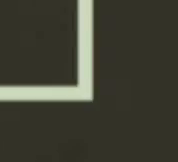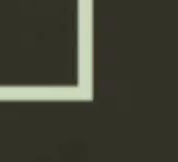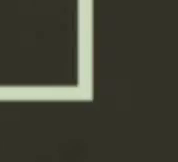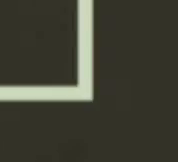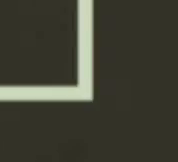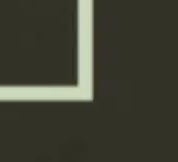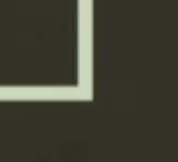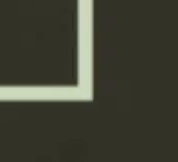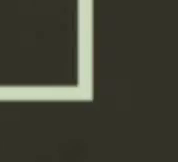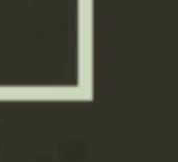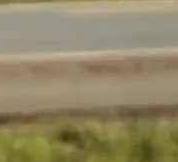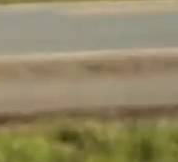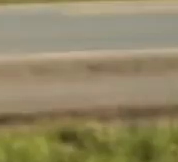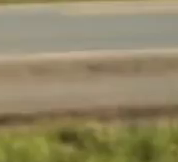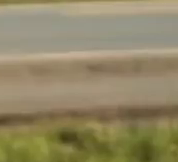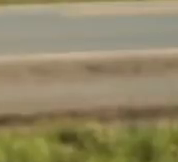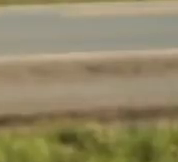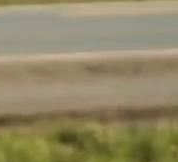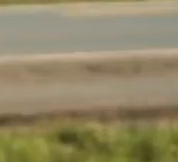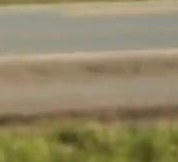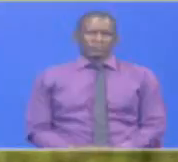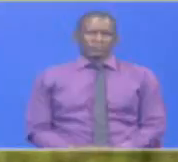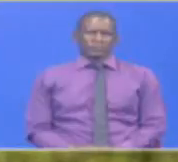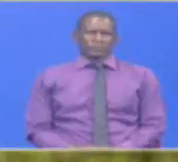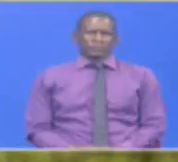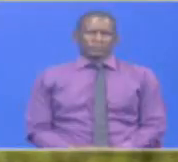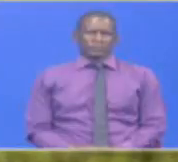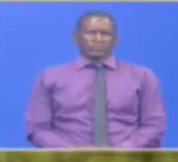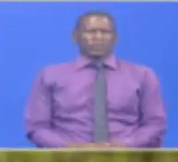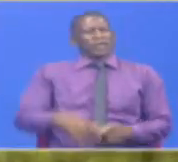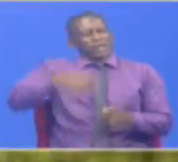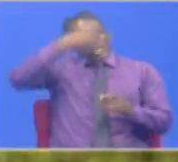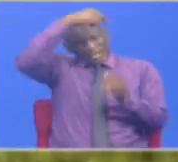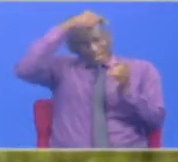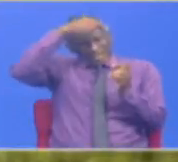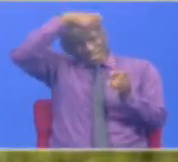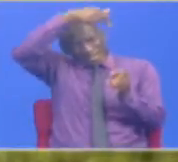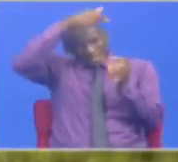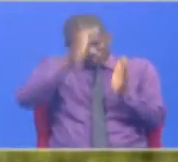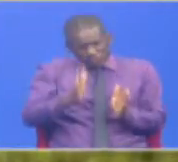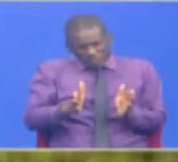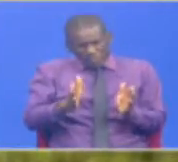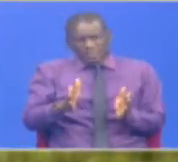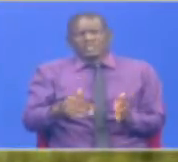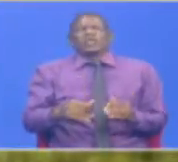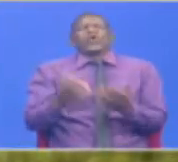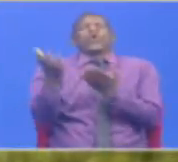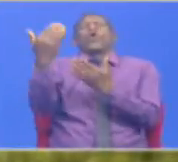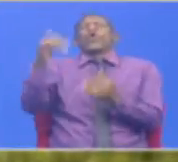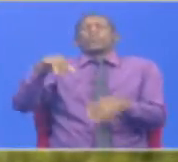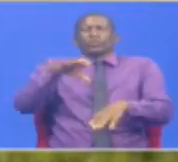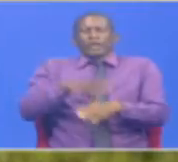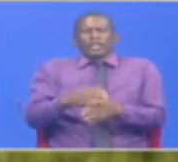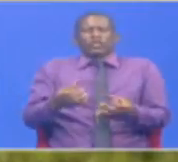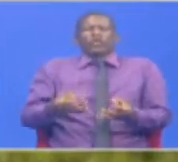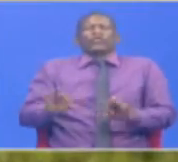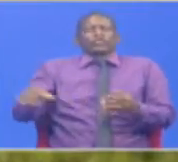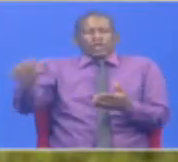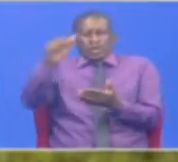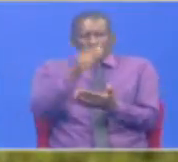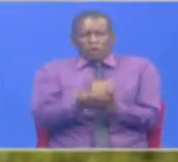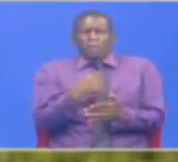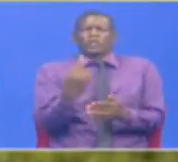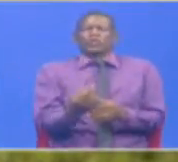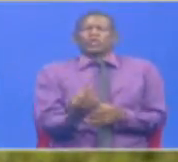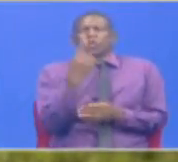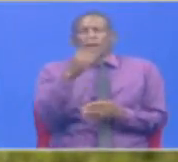Graduates enter the job market with the hope of getting formal employment, but what they don't know is that only one out of five of their lot